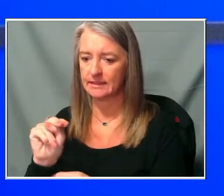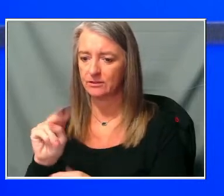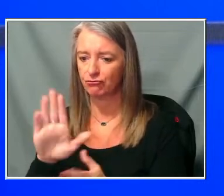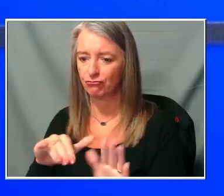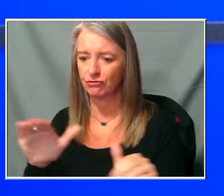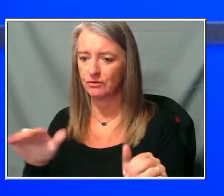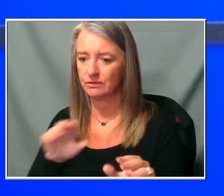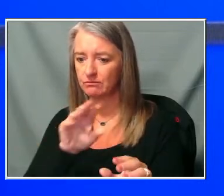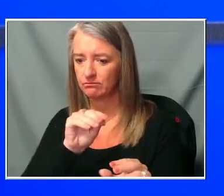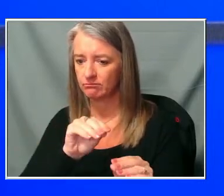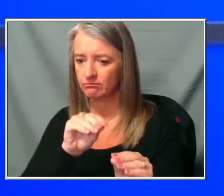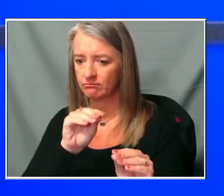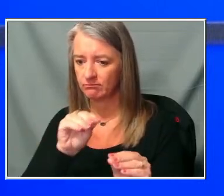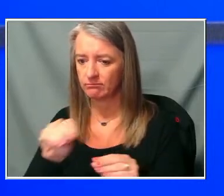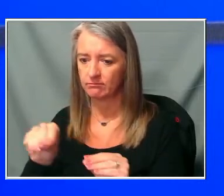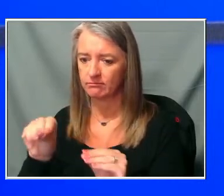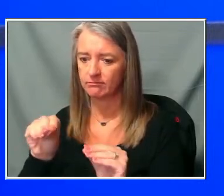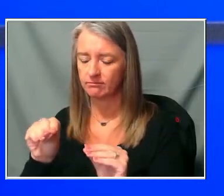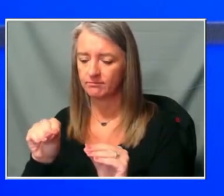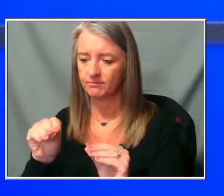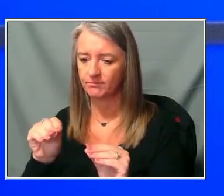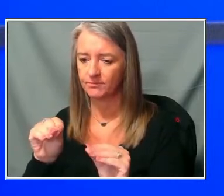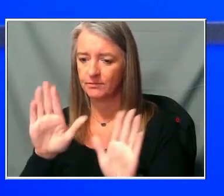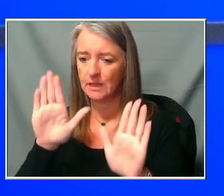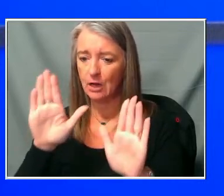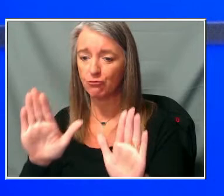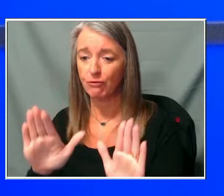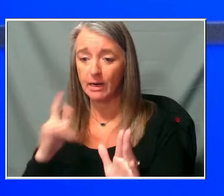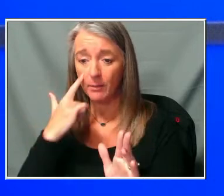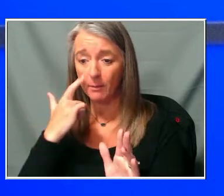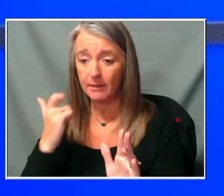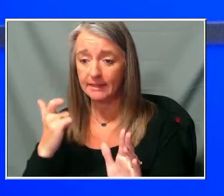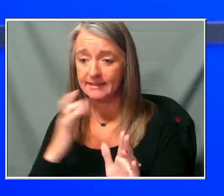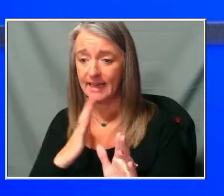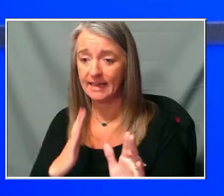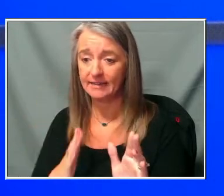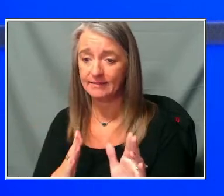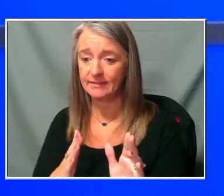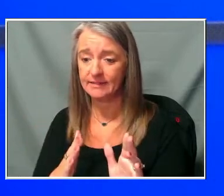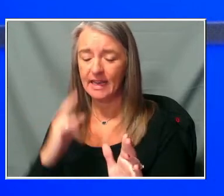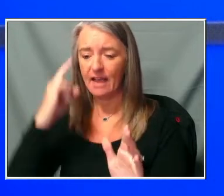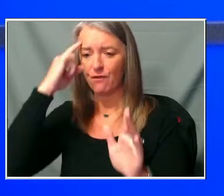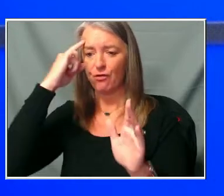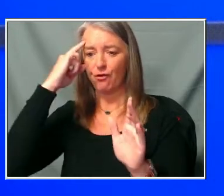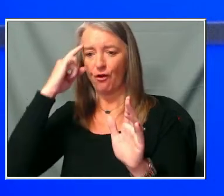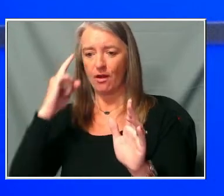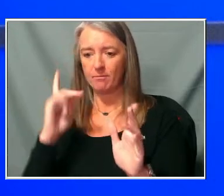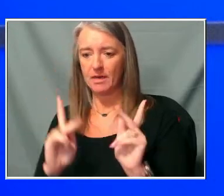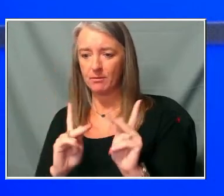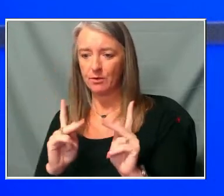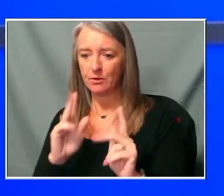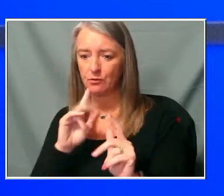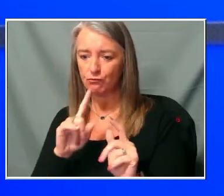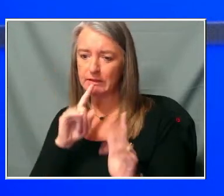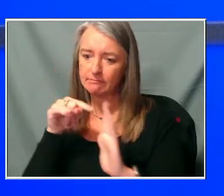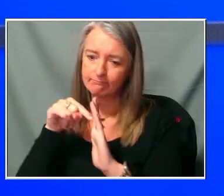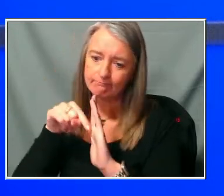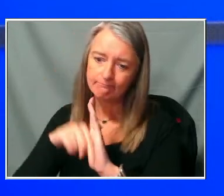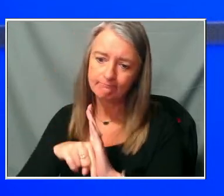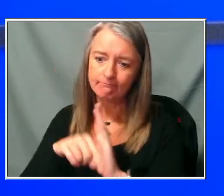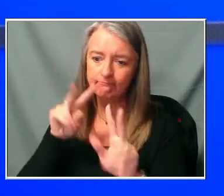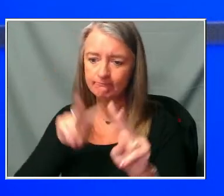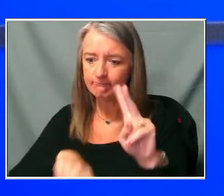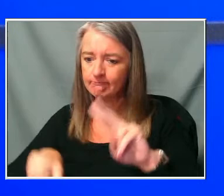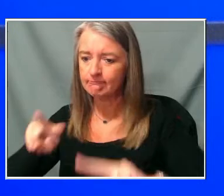and it was incredible because I never thought that somebody would take such an in-depth look at